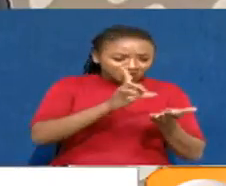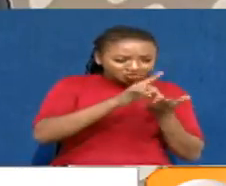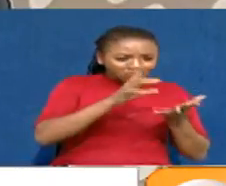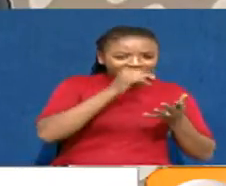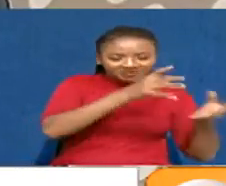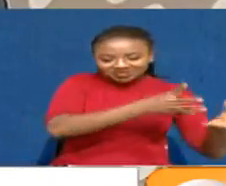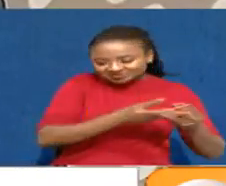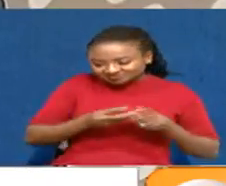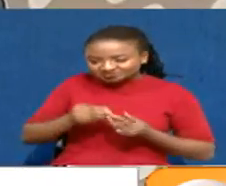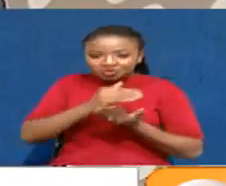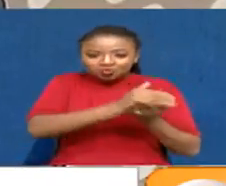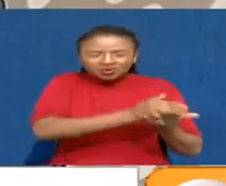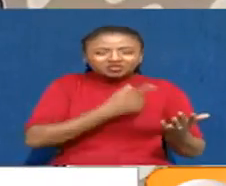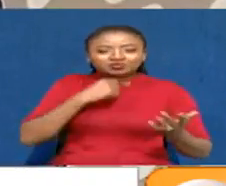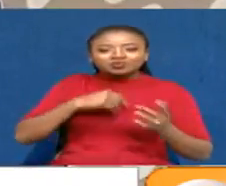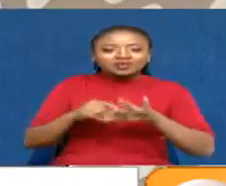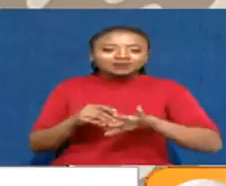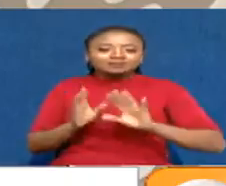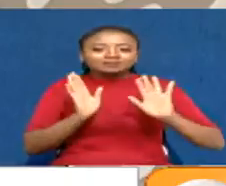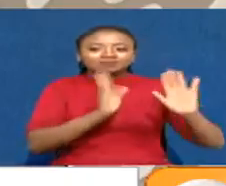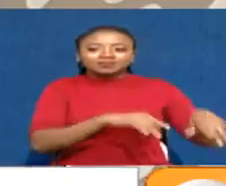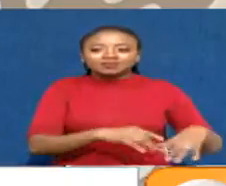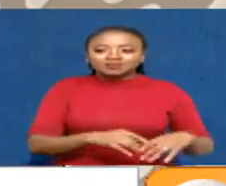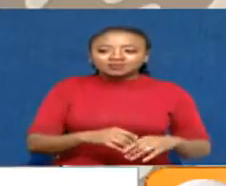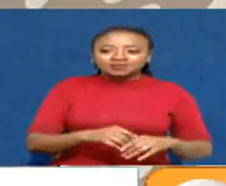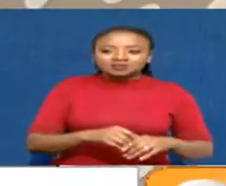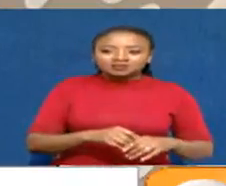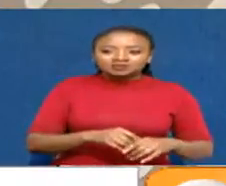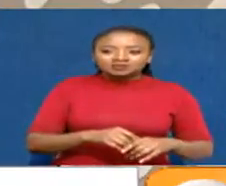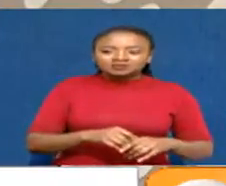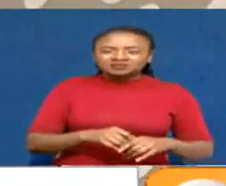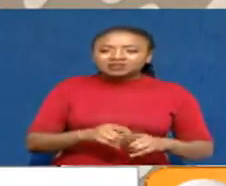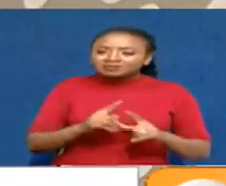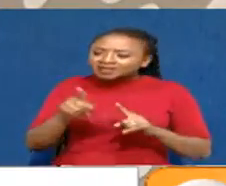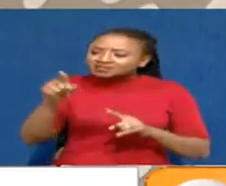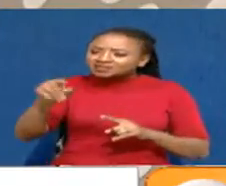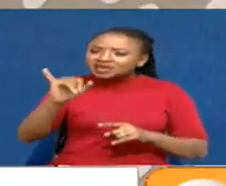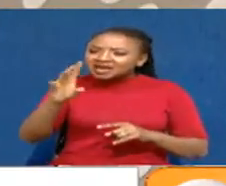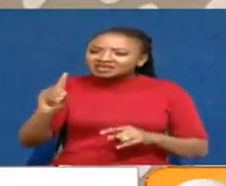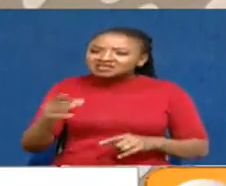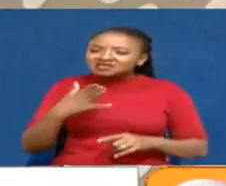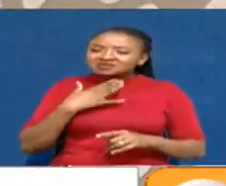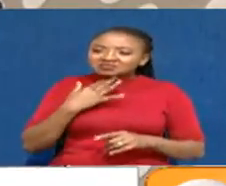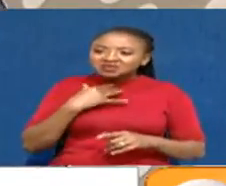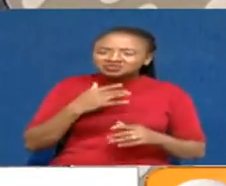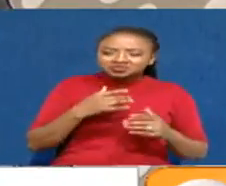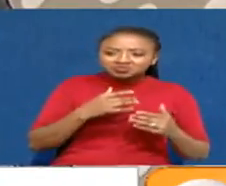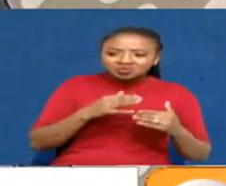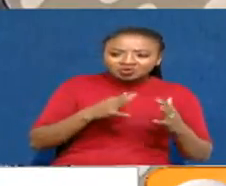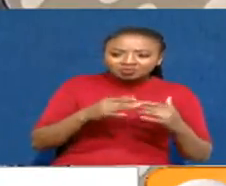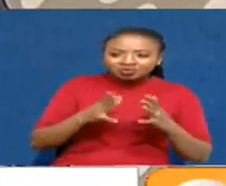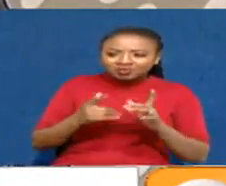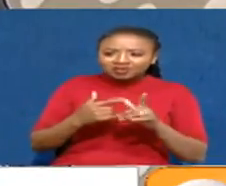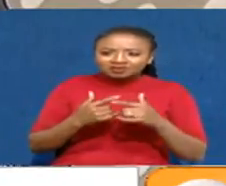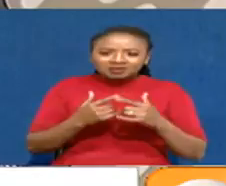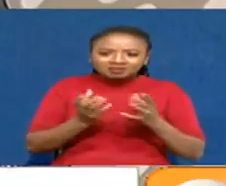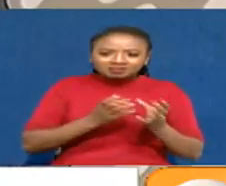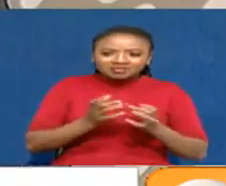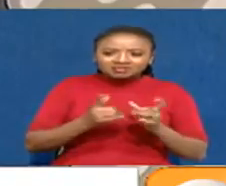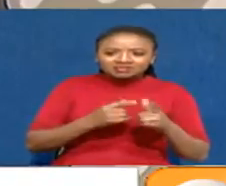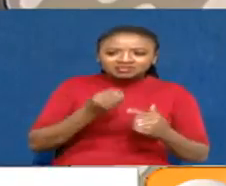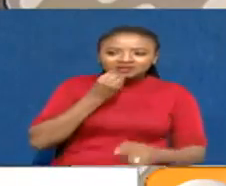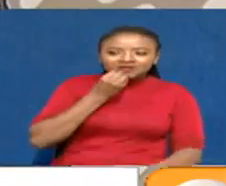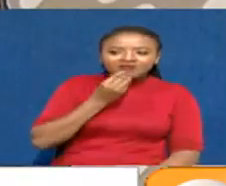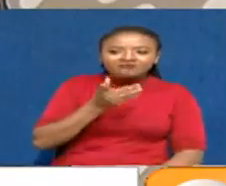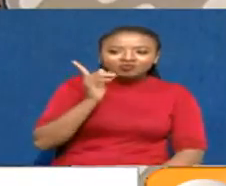business. Later, when he wanted to now proceed, maybe do business and the rest or borrow a loan, then they end up being